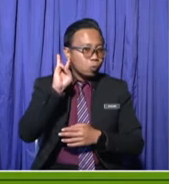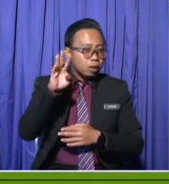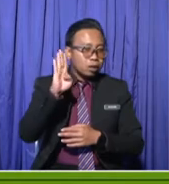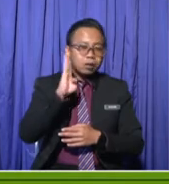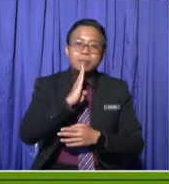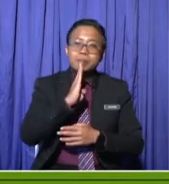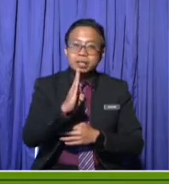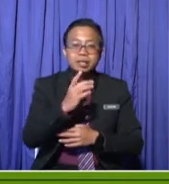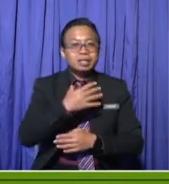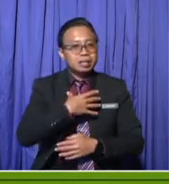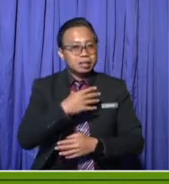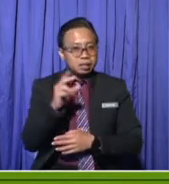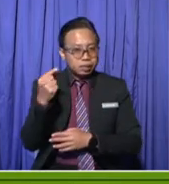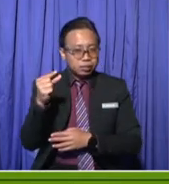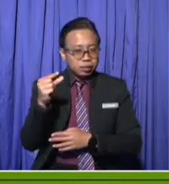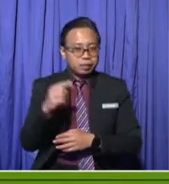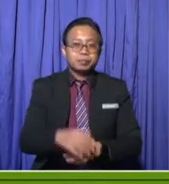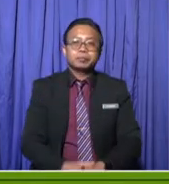green.